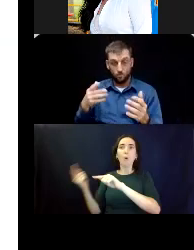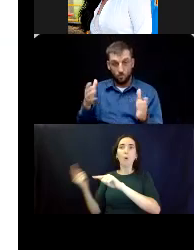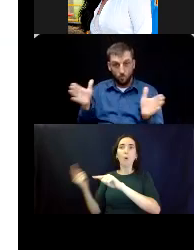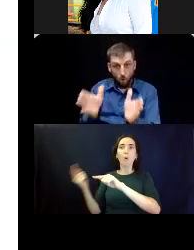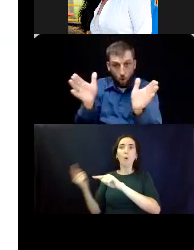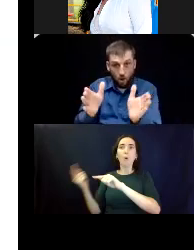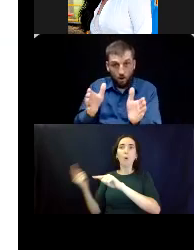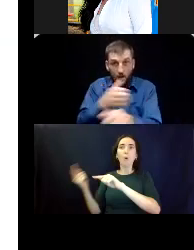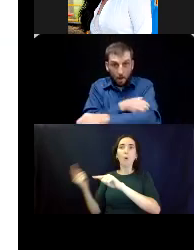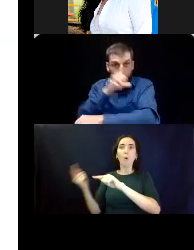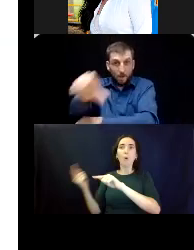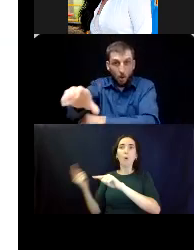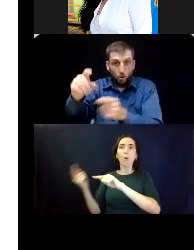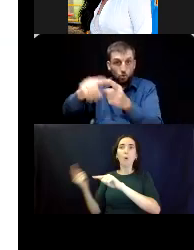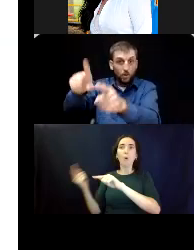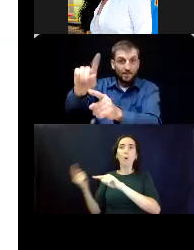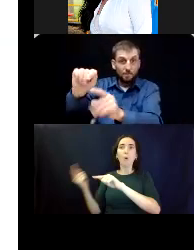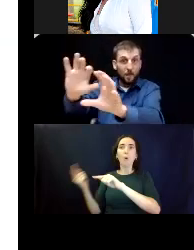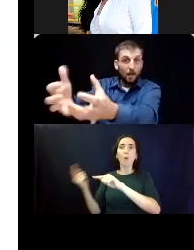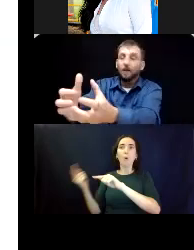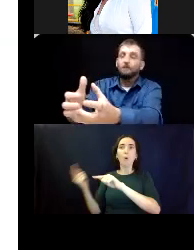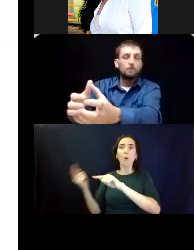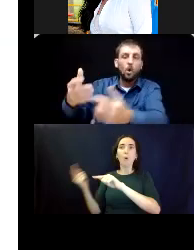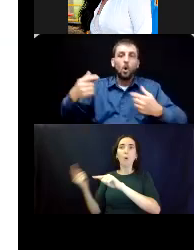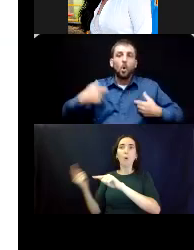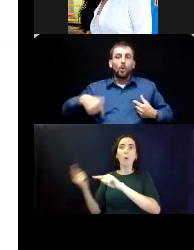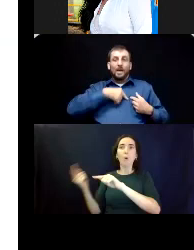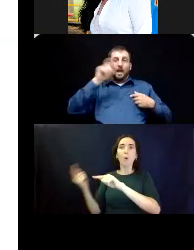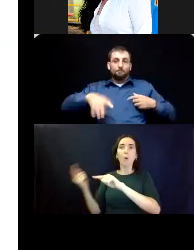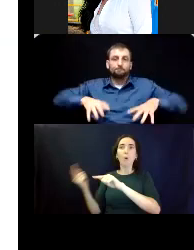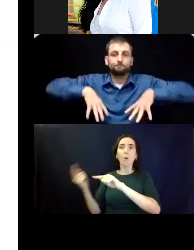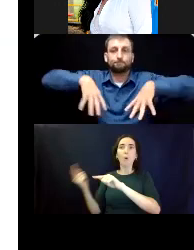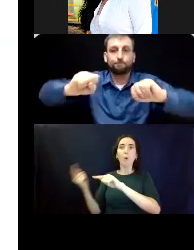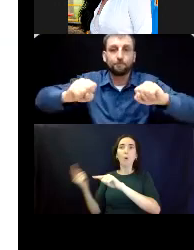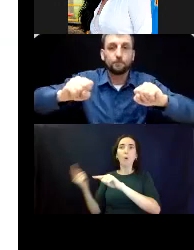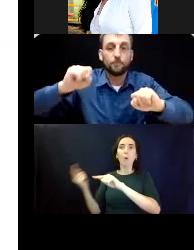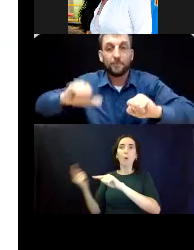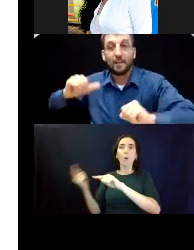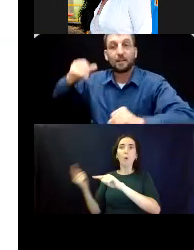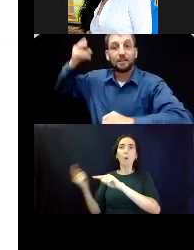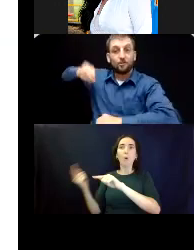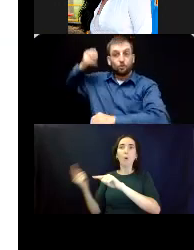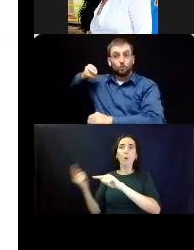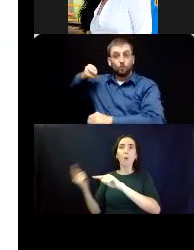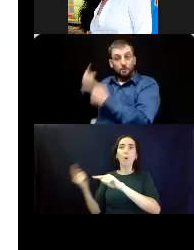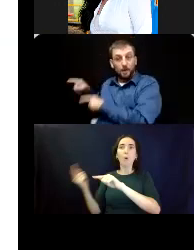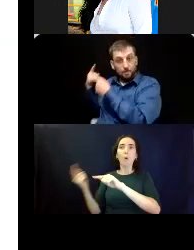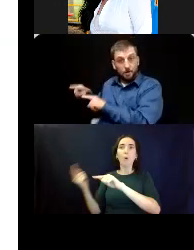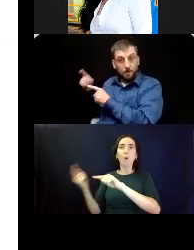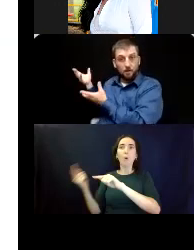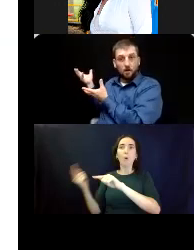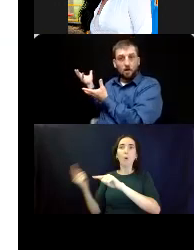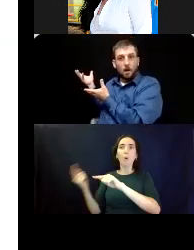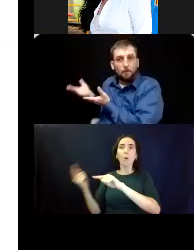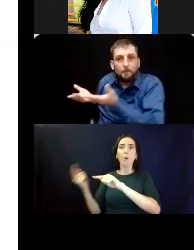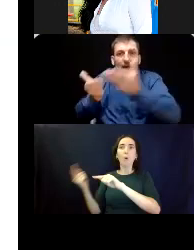be the ones to pass the stories of the people who came before us to the people who are coming after us. And by extension,